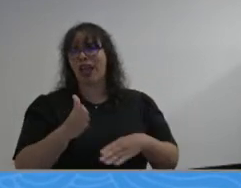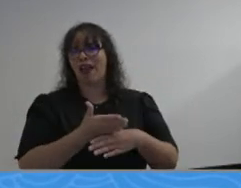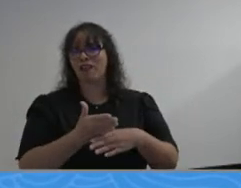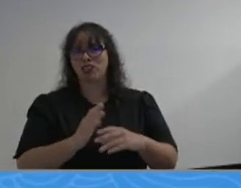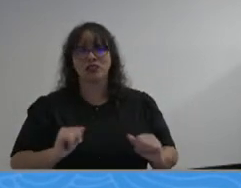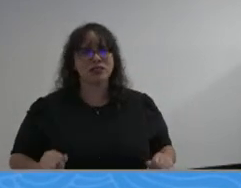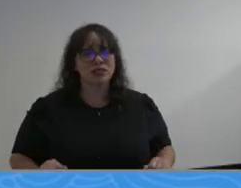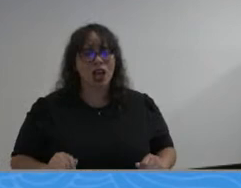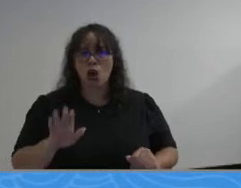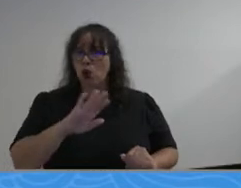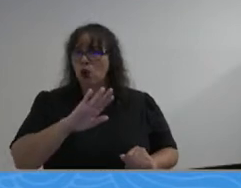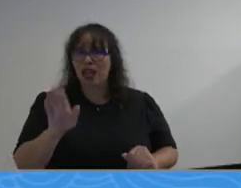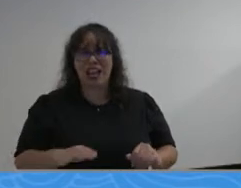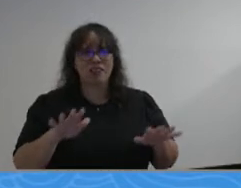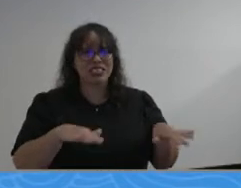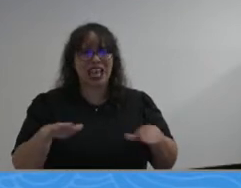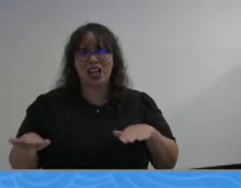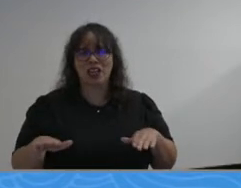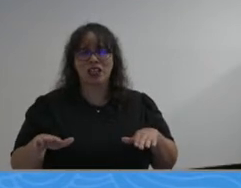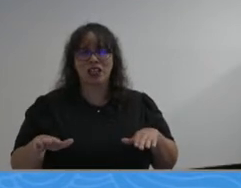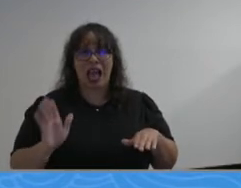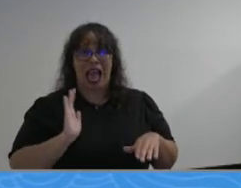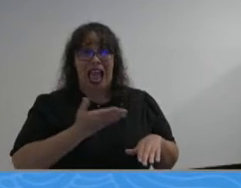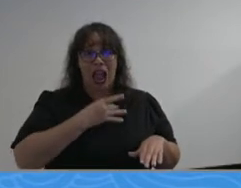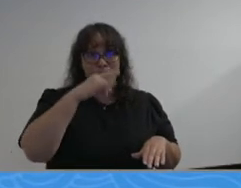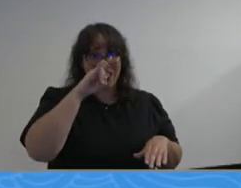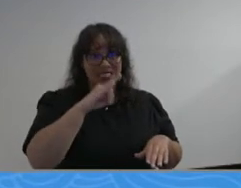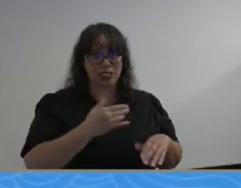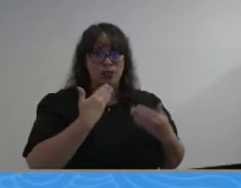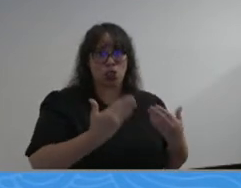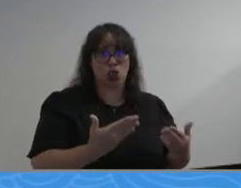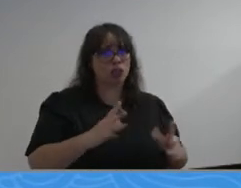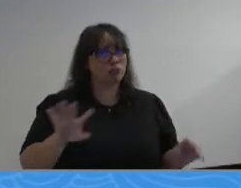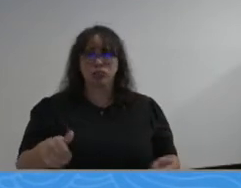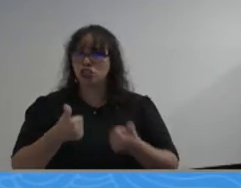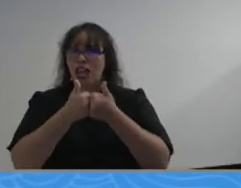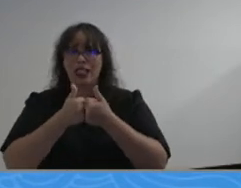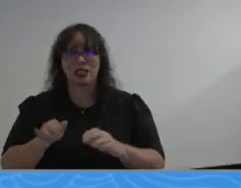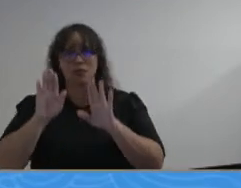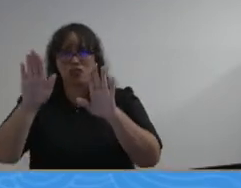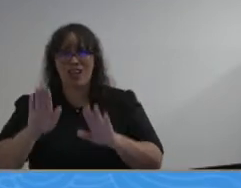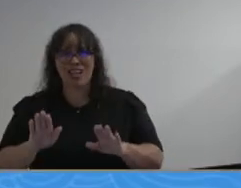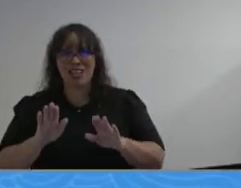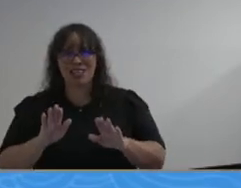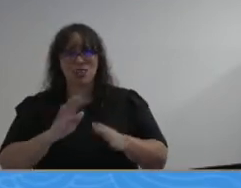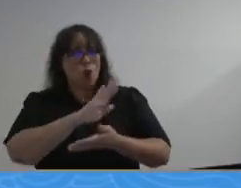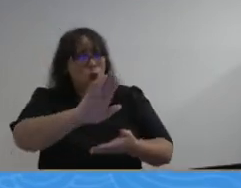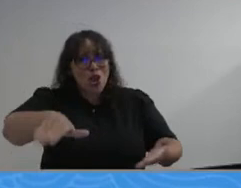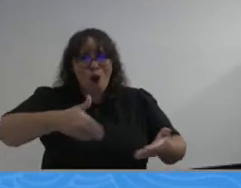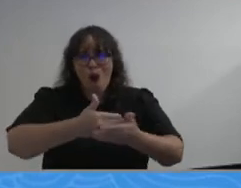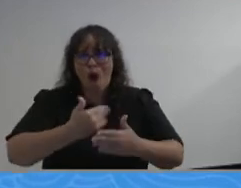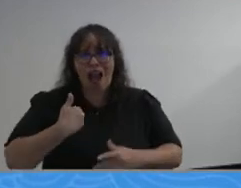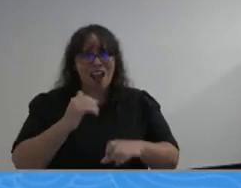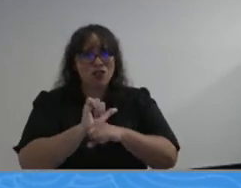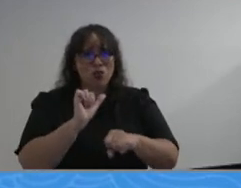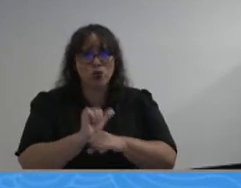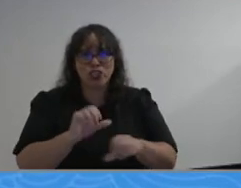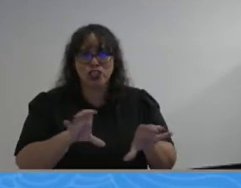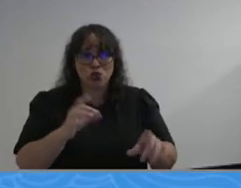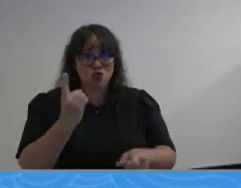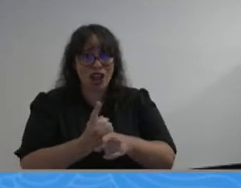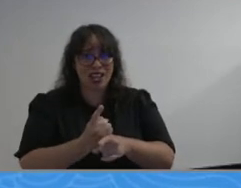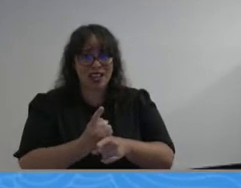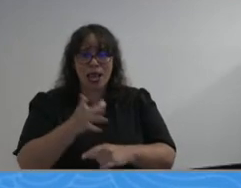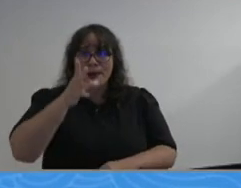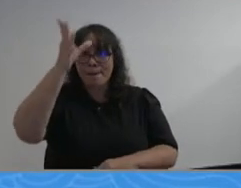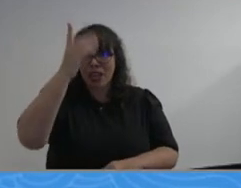going to settle for our young people just being good, but we're going to challenge them to be great. So we all have work to do, right? Parents, we are our children's first